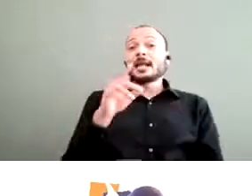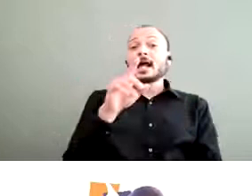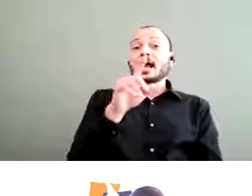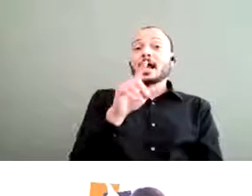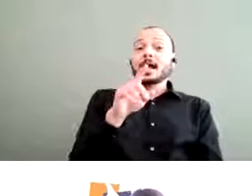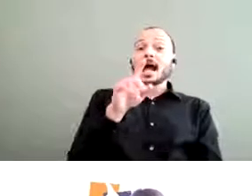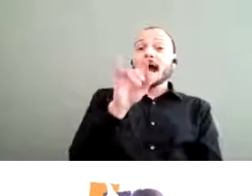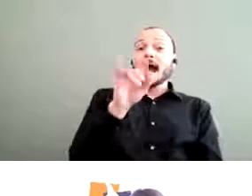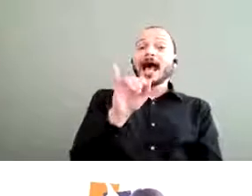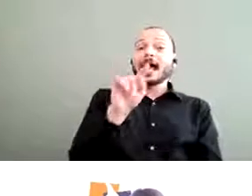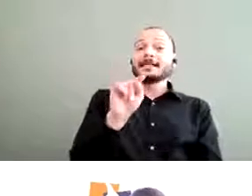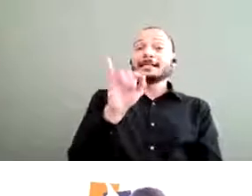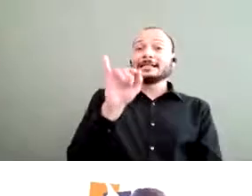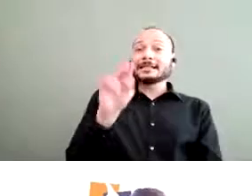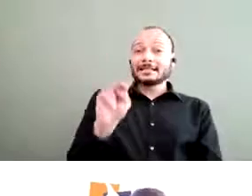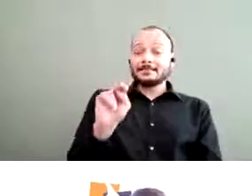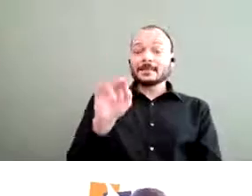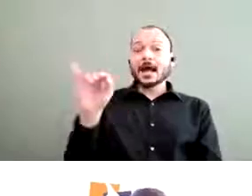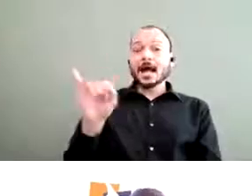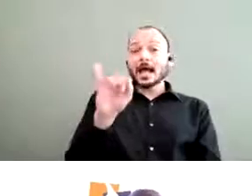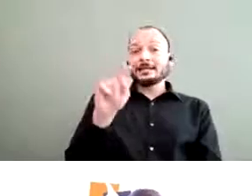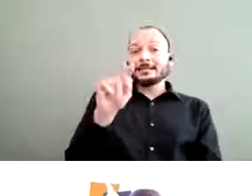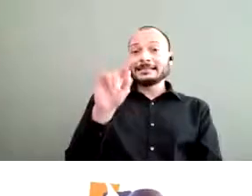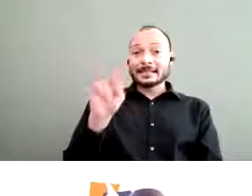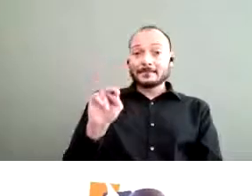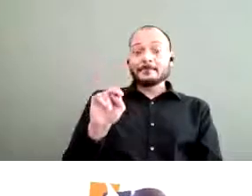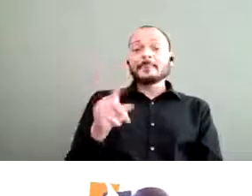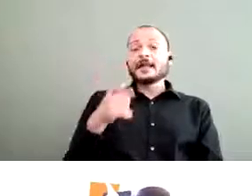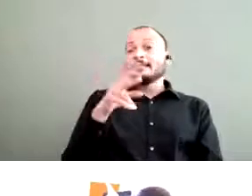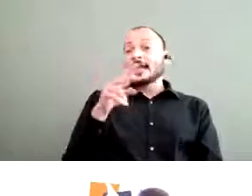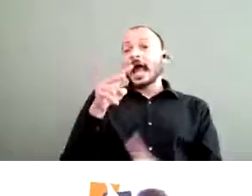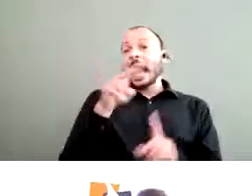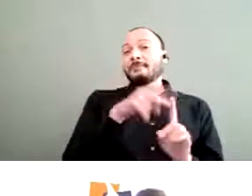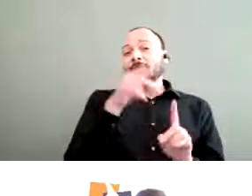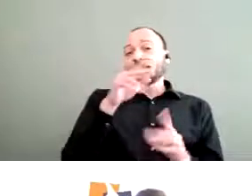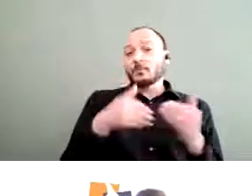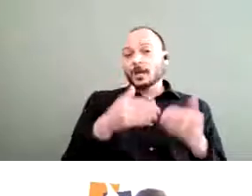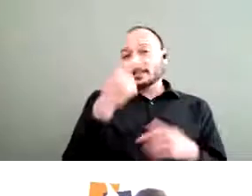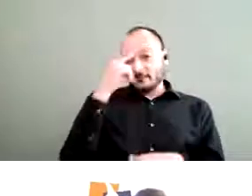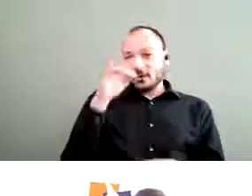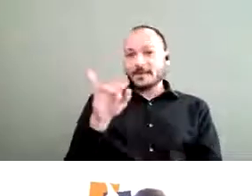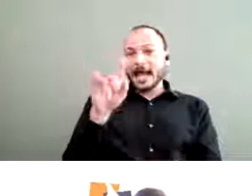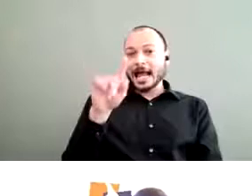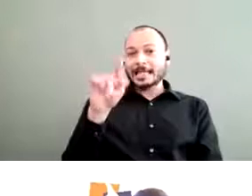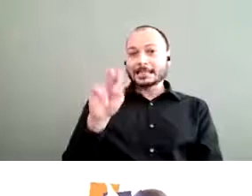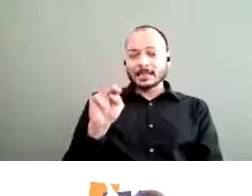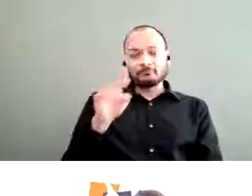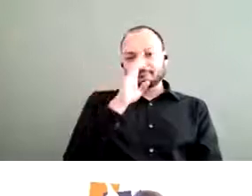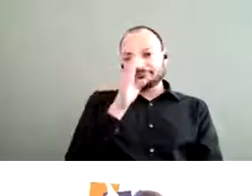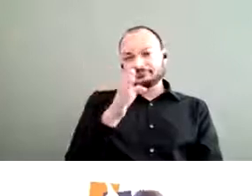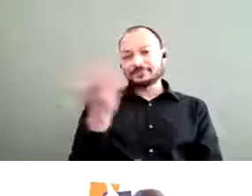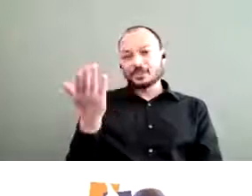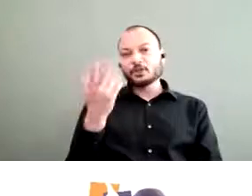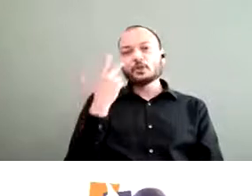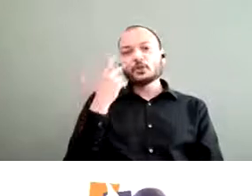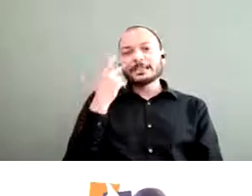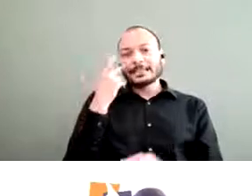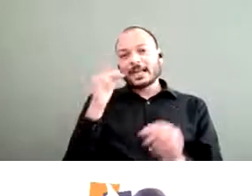The application process for the ITIN is pretty straightforward. As you can see on this